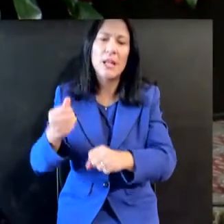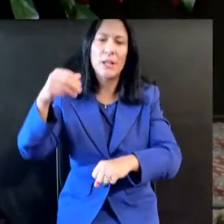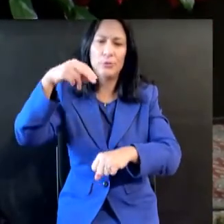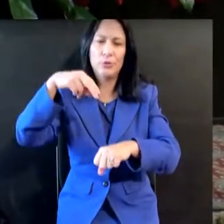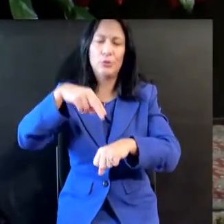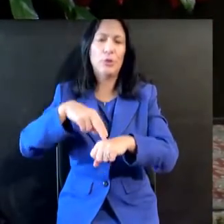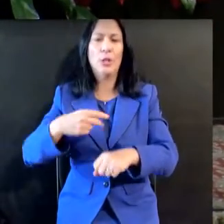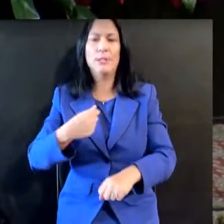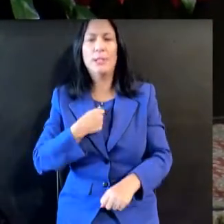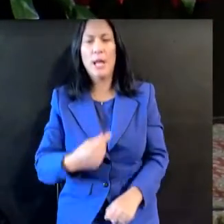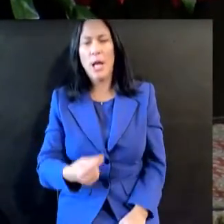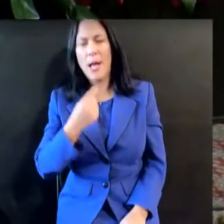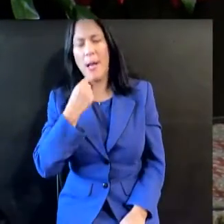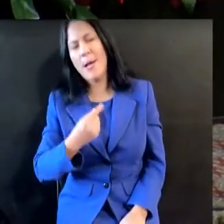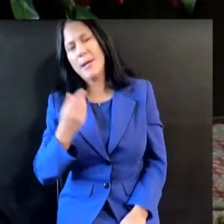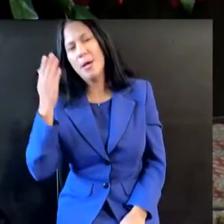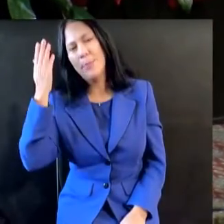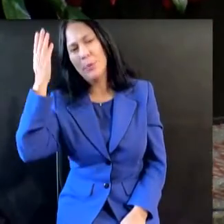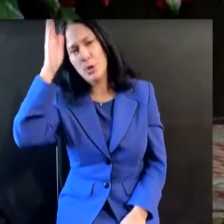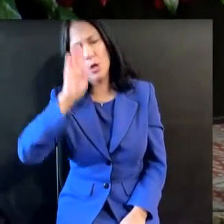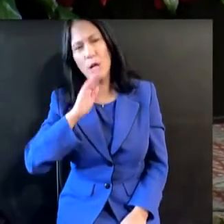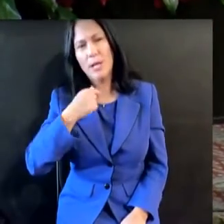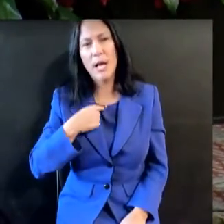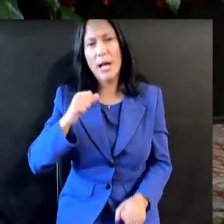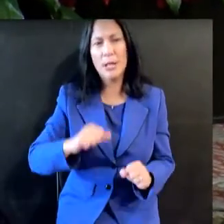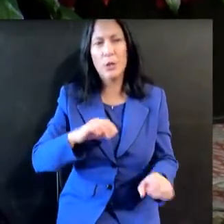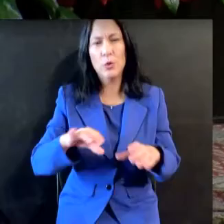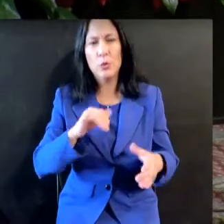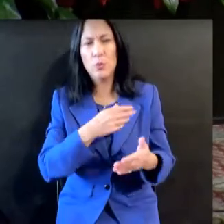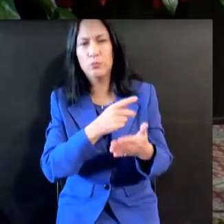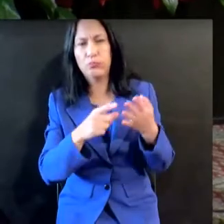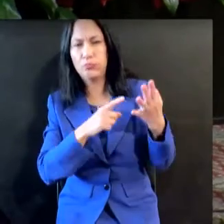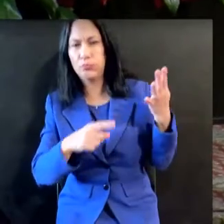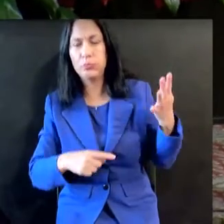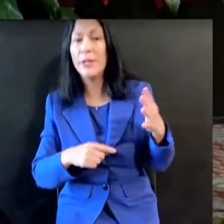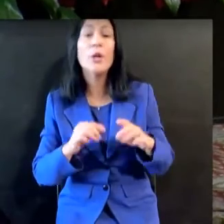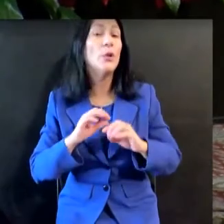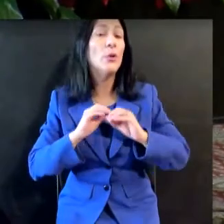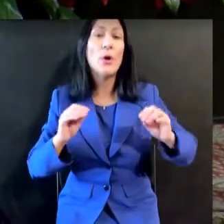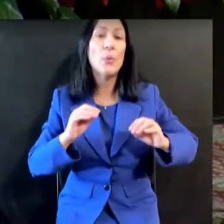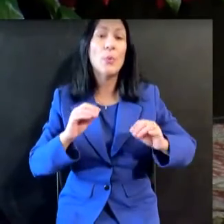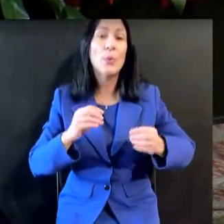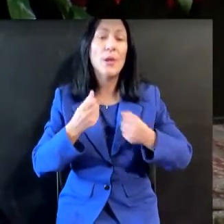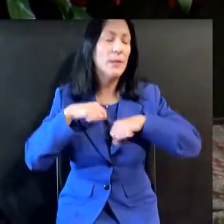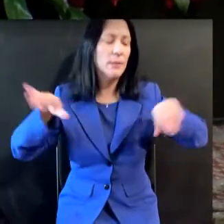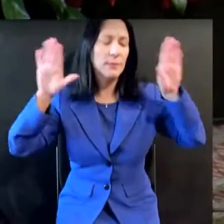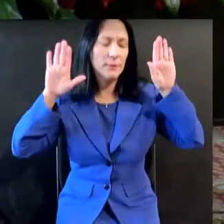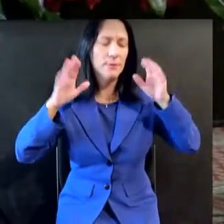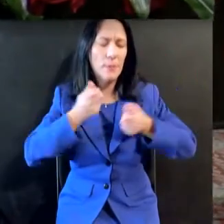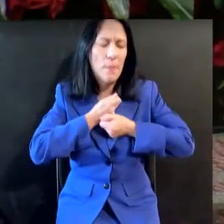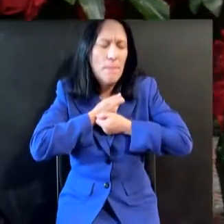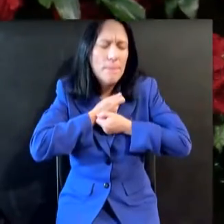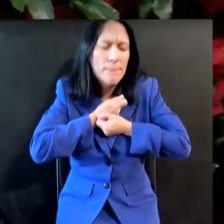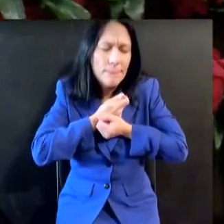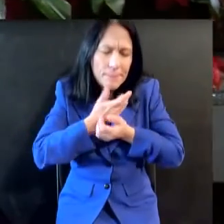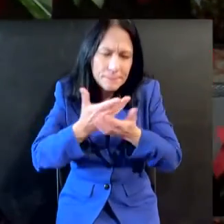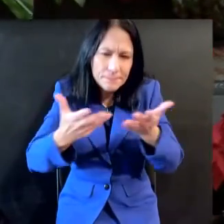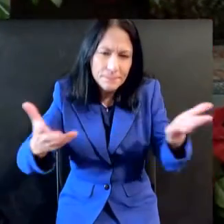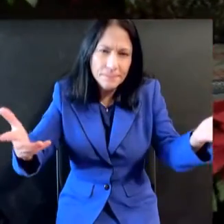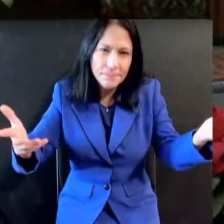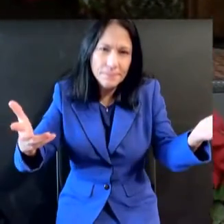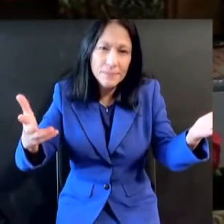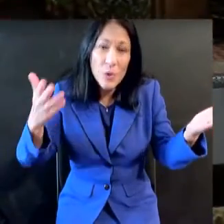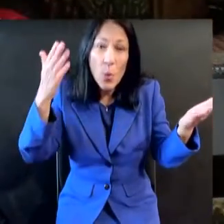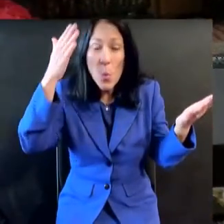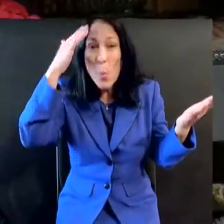"This is who I am and what I have and what I can do." No, he emptied himself, poured all of that out. So why? So that he could take the form